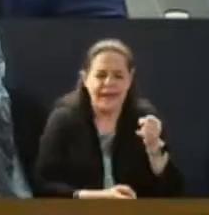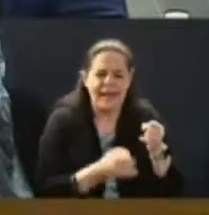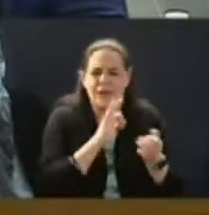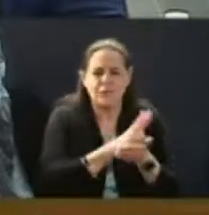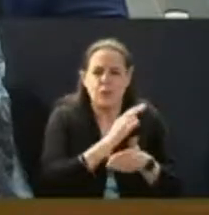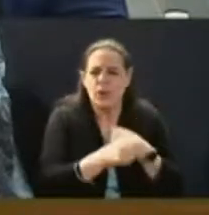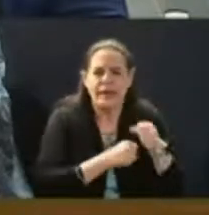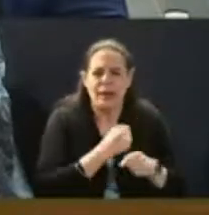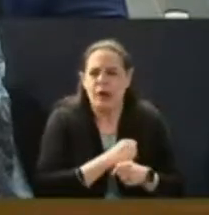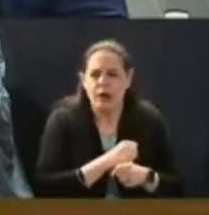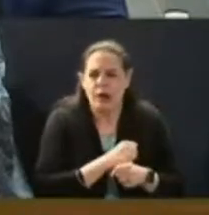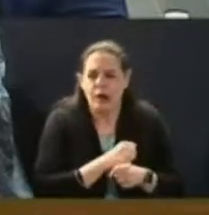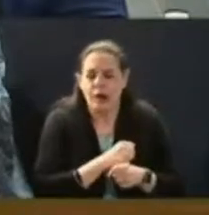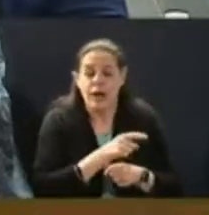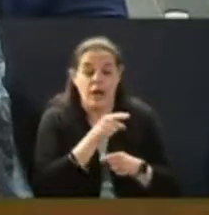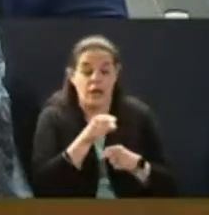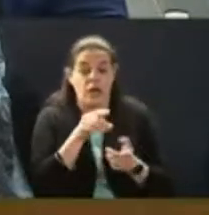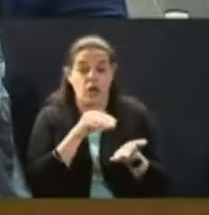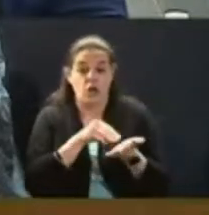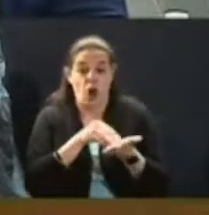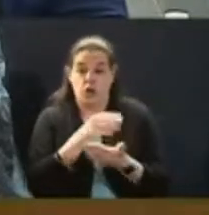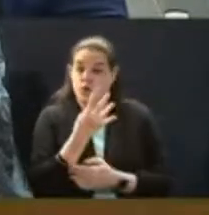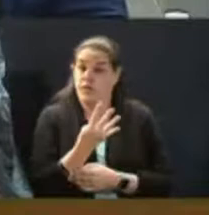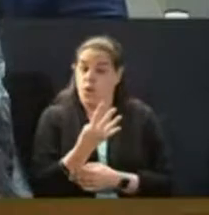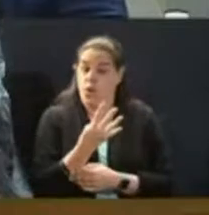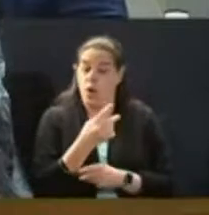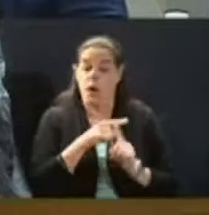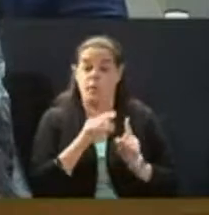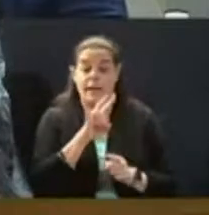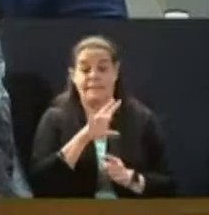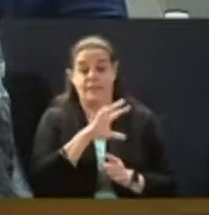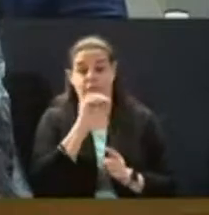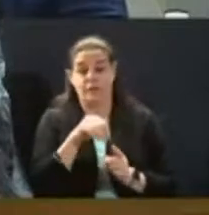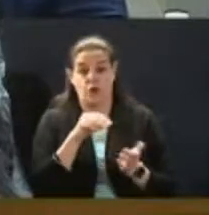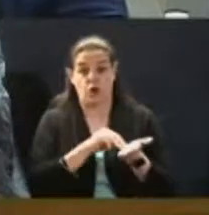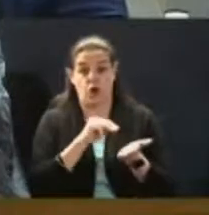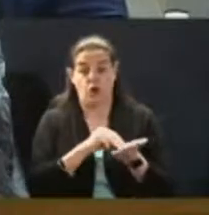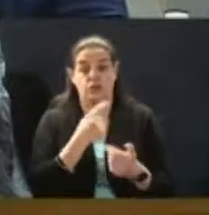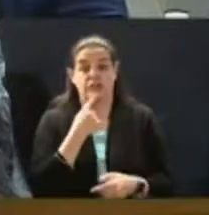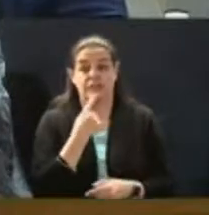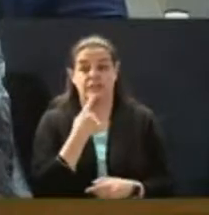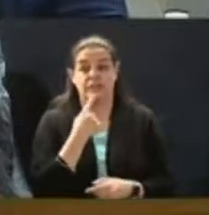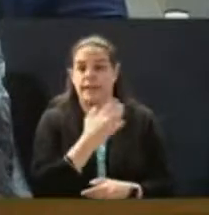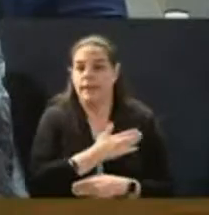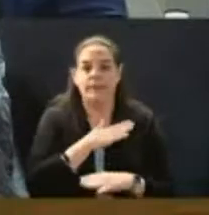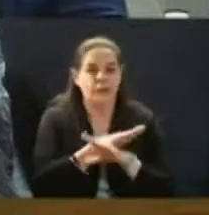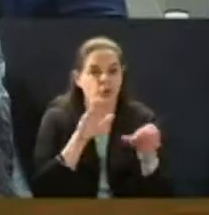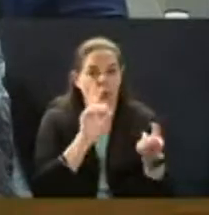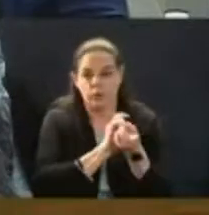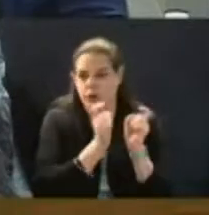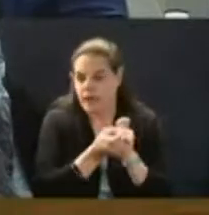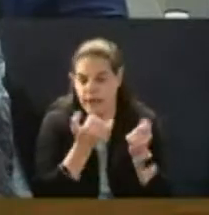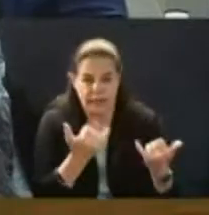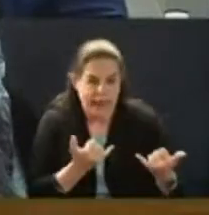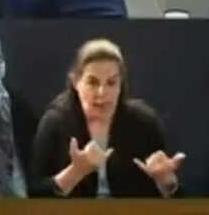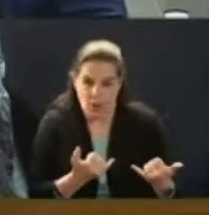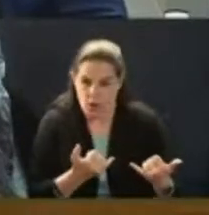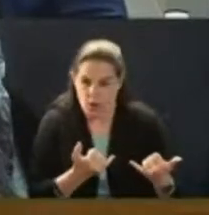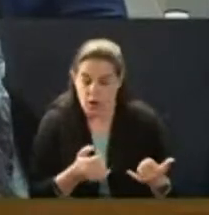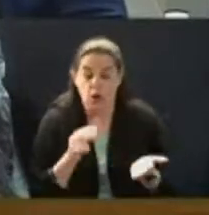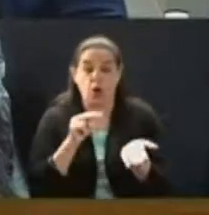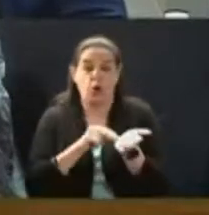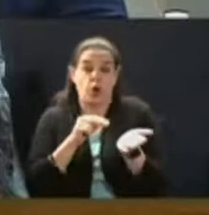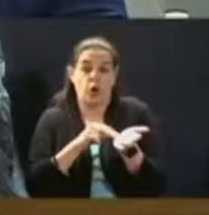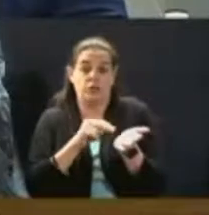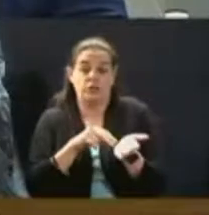year. Doctors, we only had 4 total, but 75% of them said, please don't change this right now.